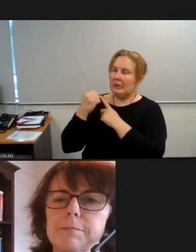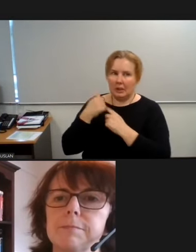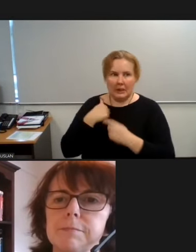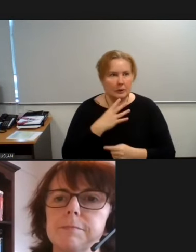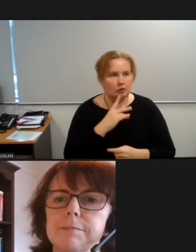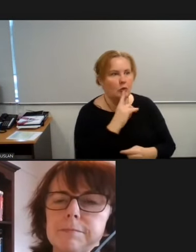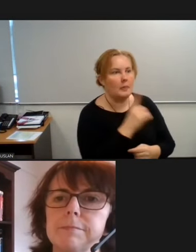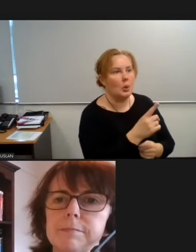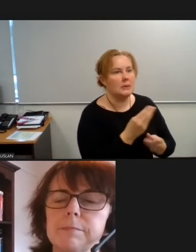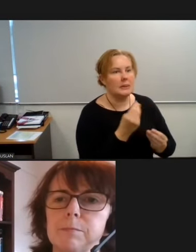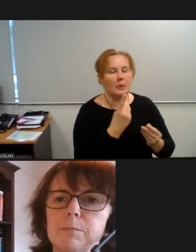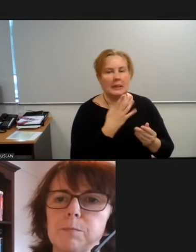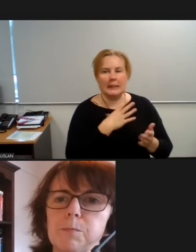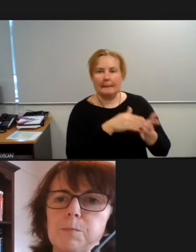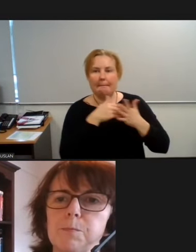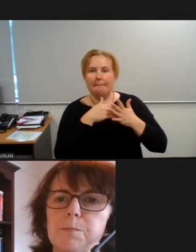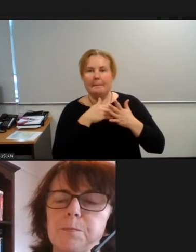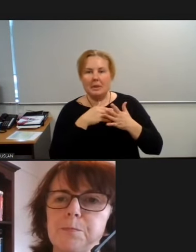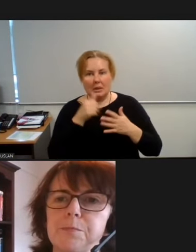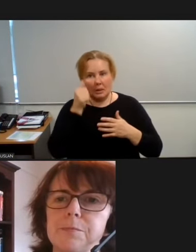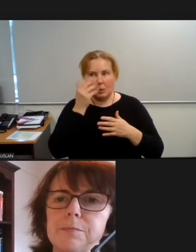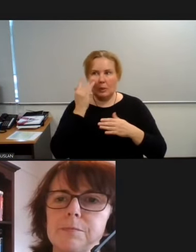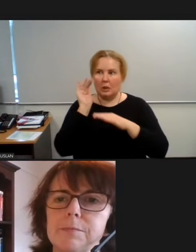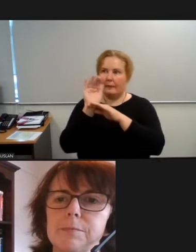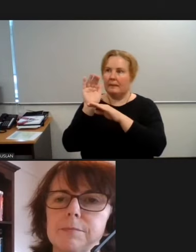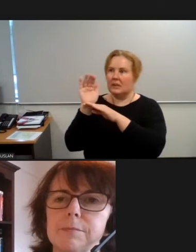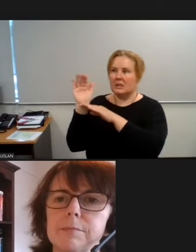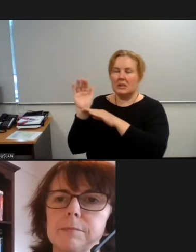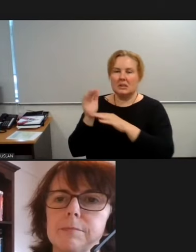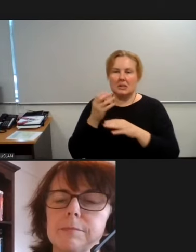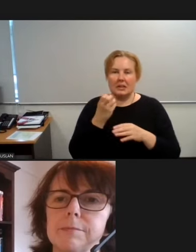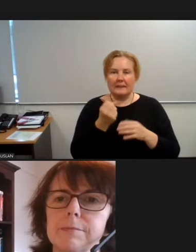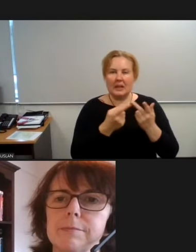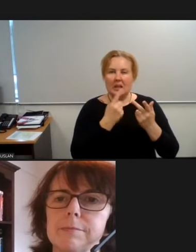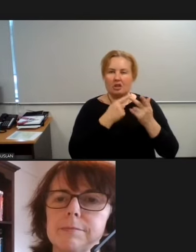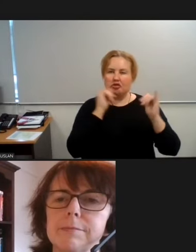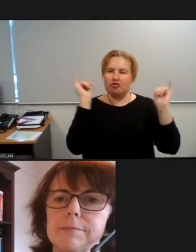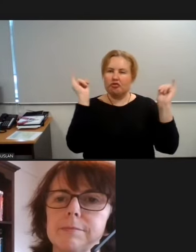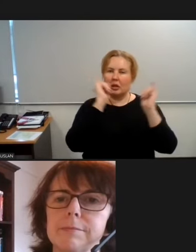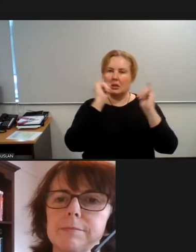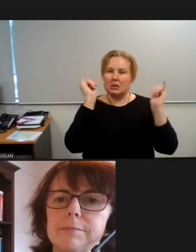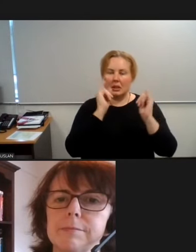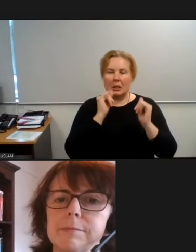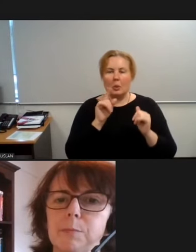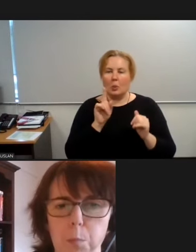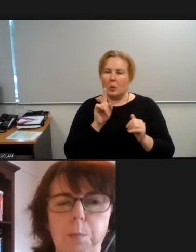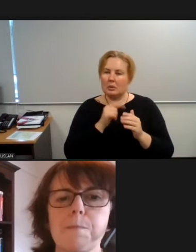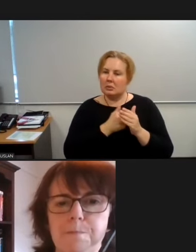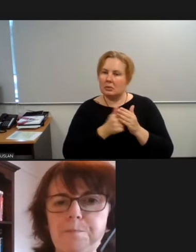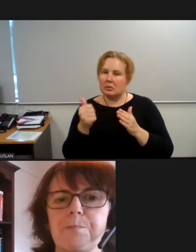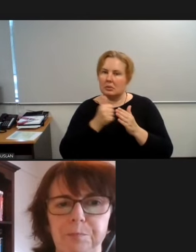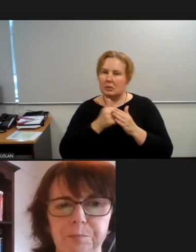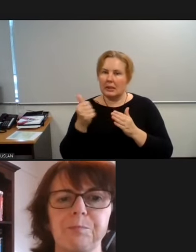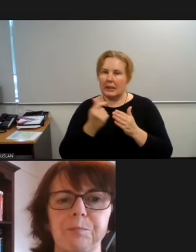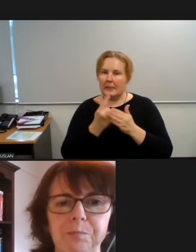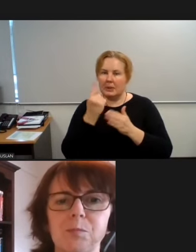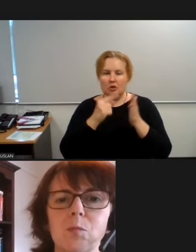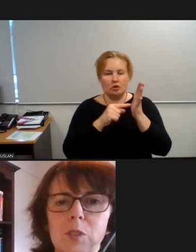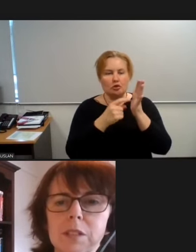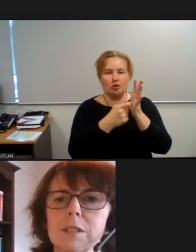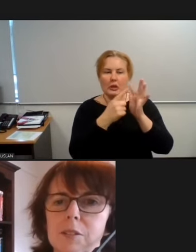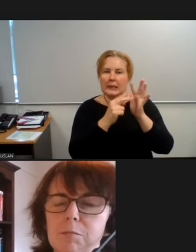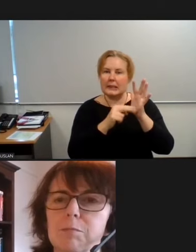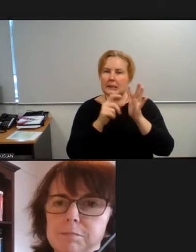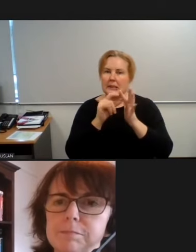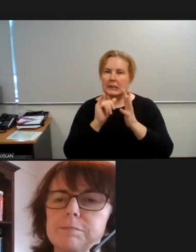we know as well, when there's other crises overseas, that I think some of the trend of what we've seen here was replicated around the